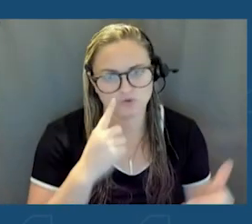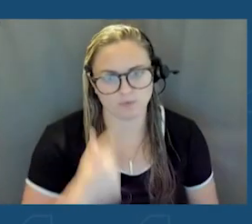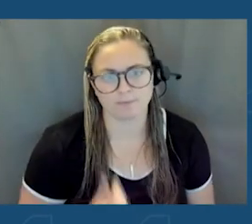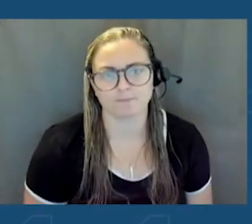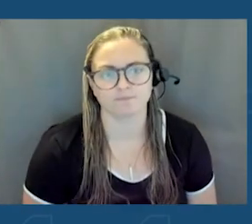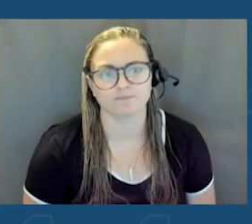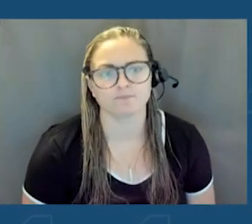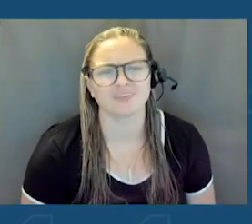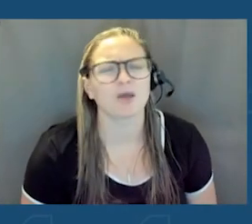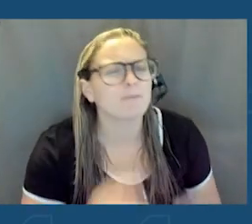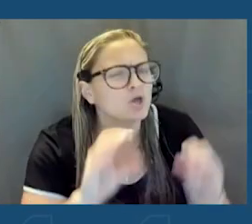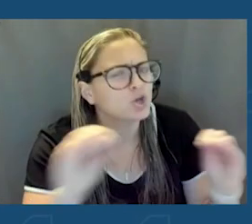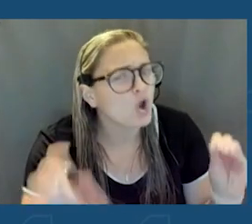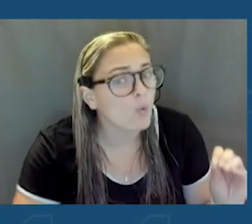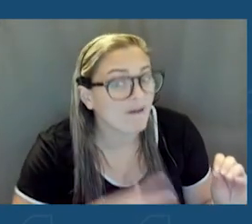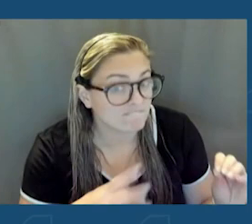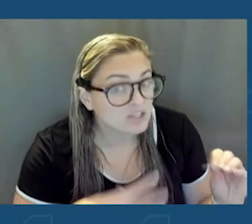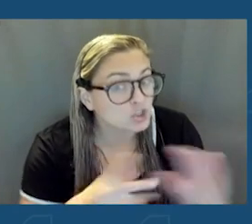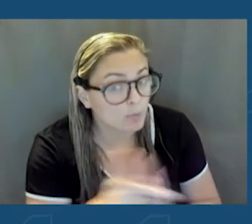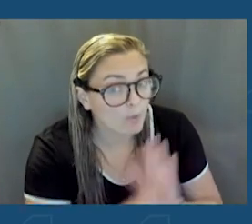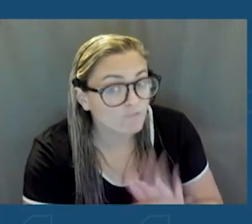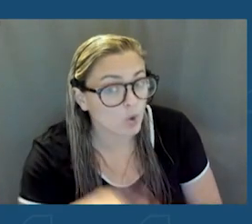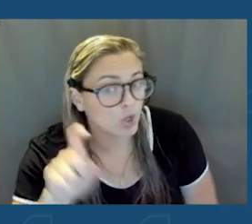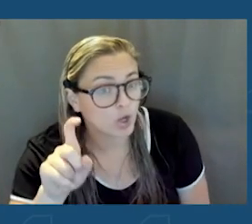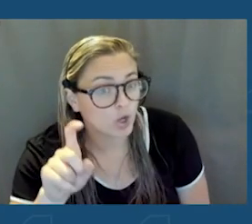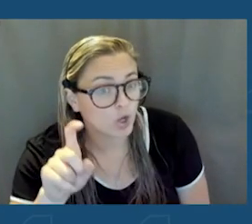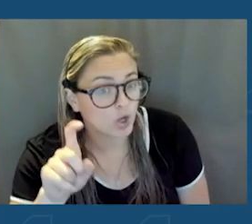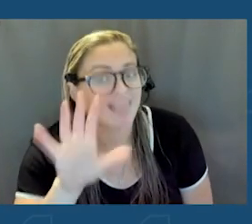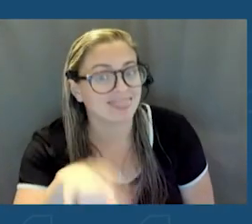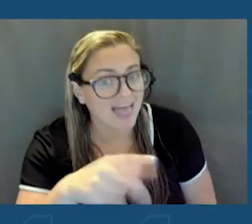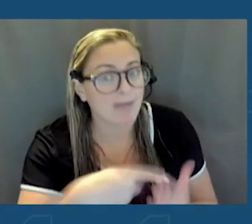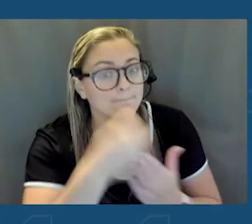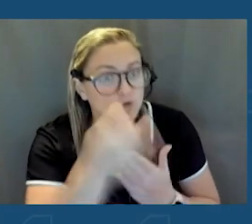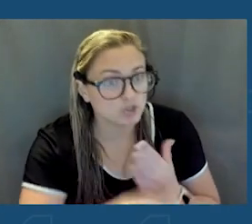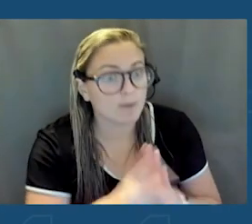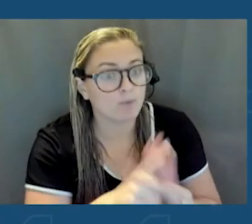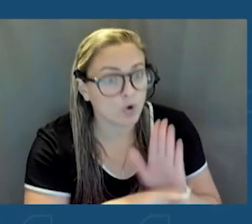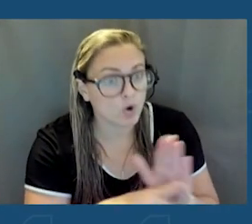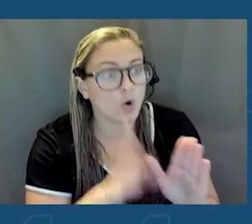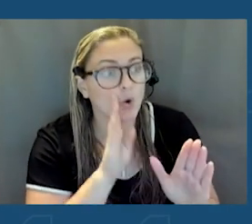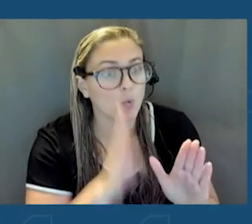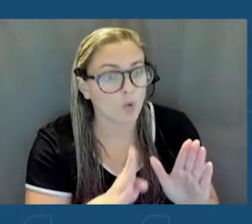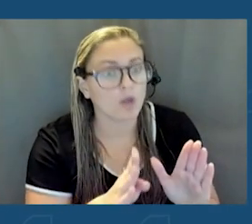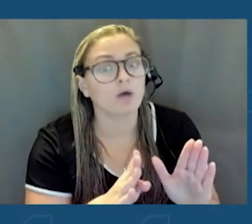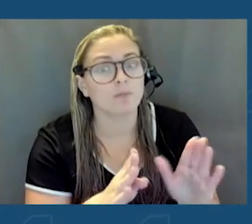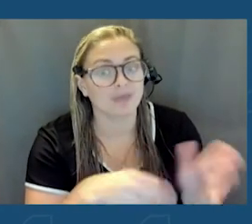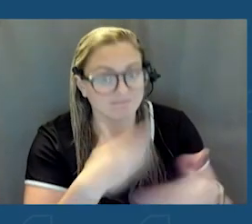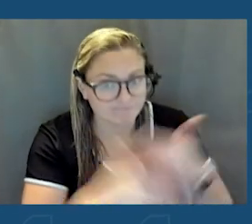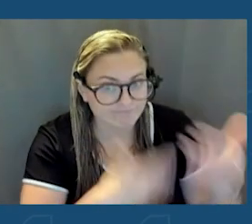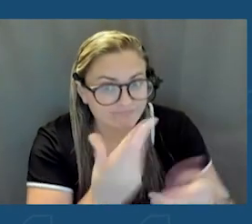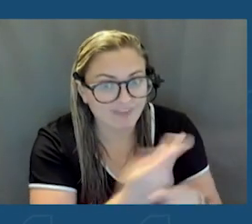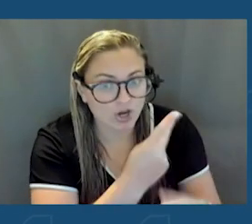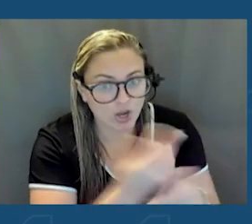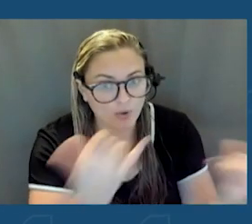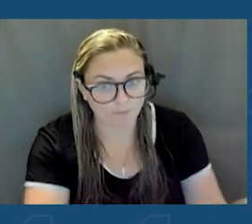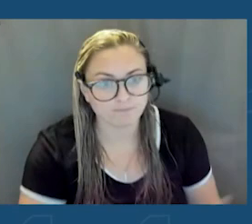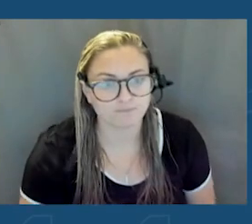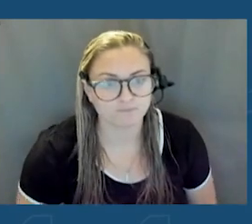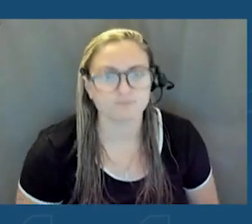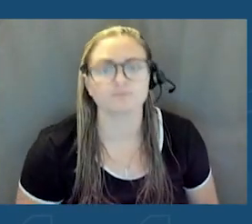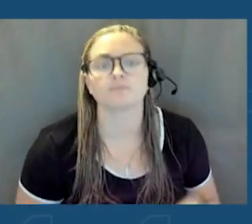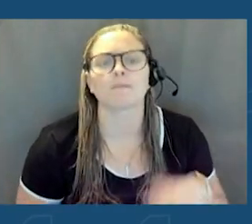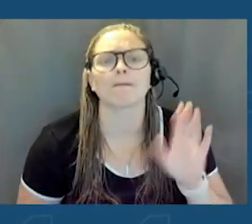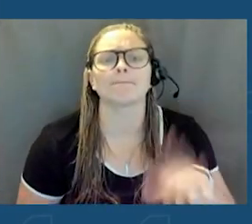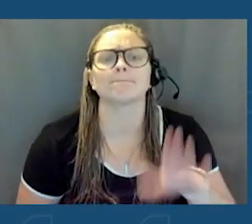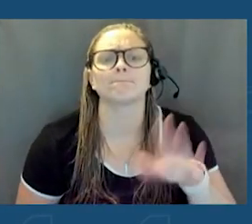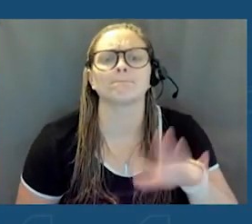official portfolio as of now. That project or that portfolio is certainly being flushed out as we speak. On the subject of the